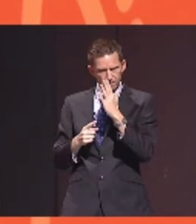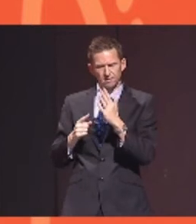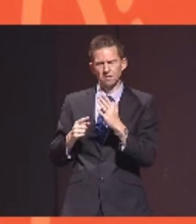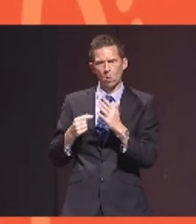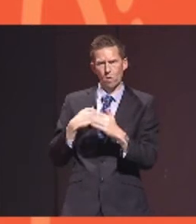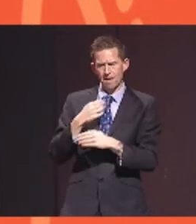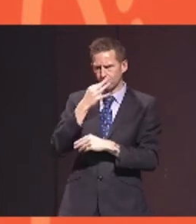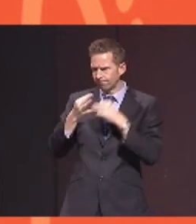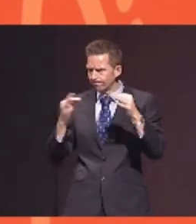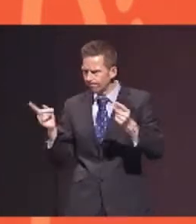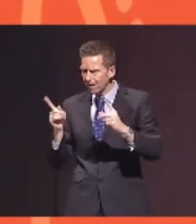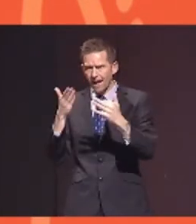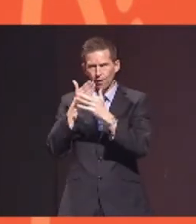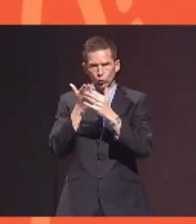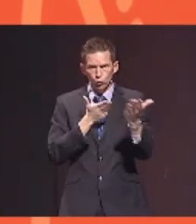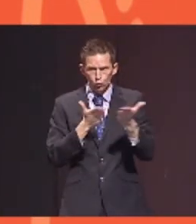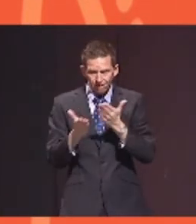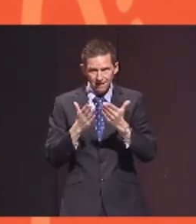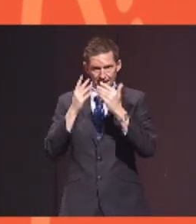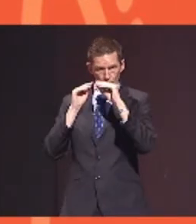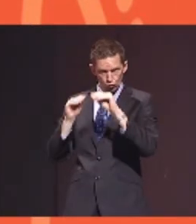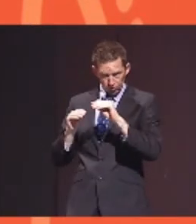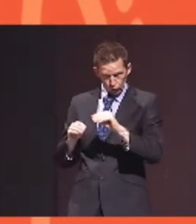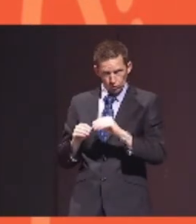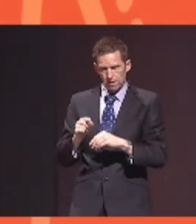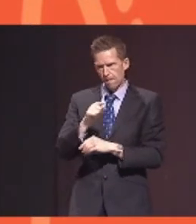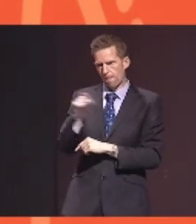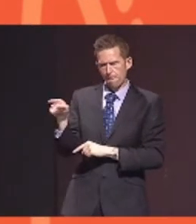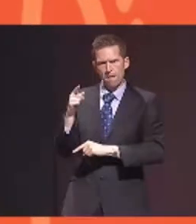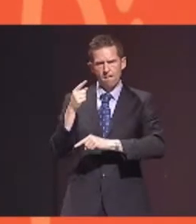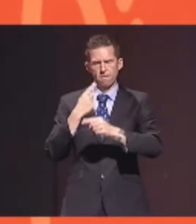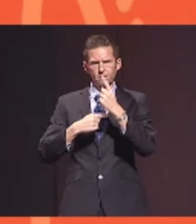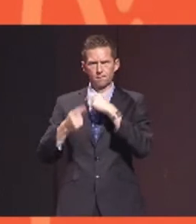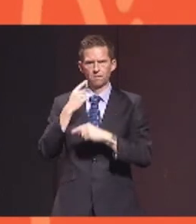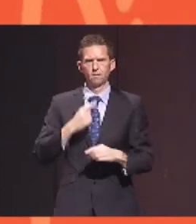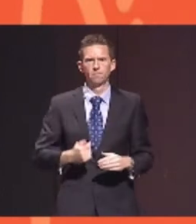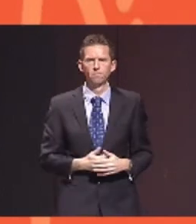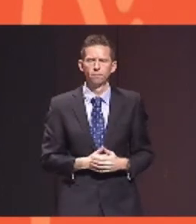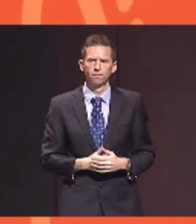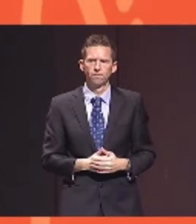when asked about access to services and to education, would be saying that,